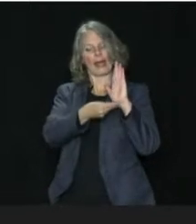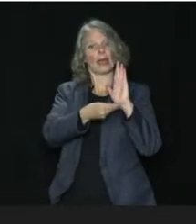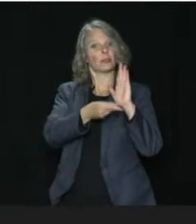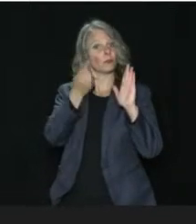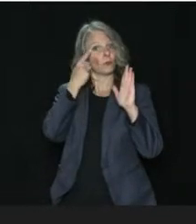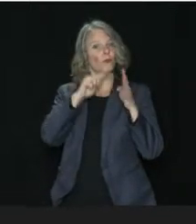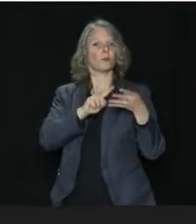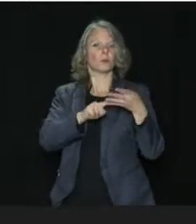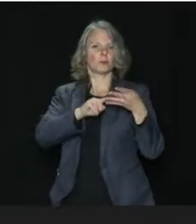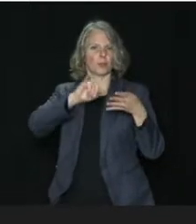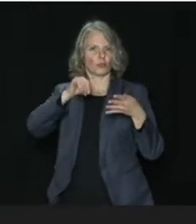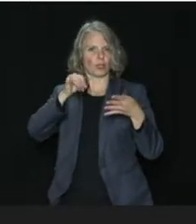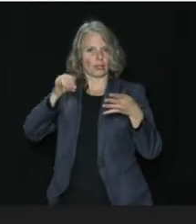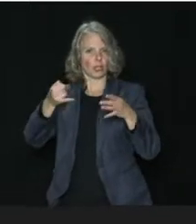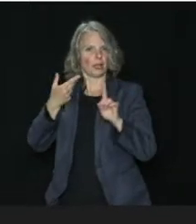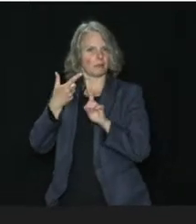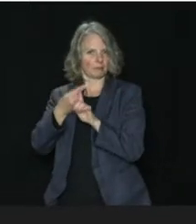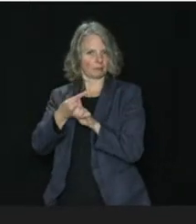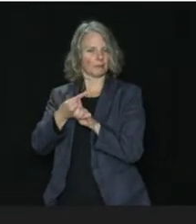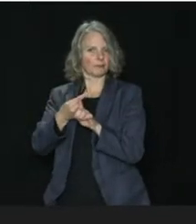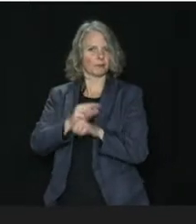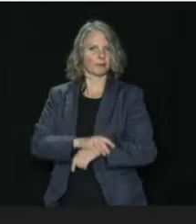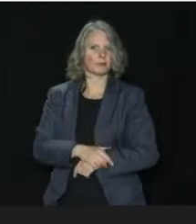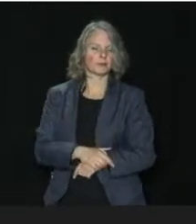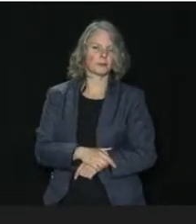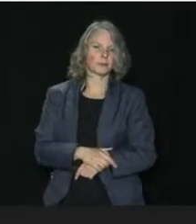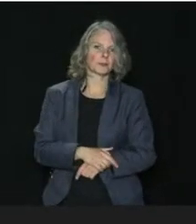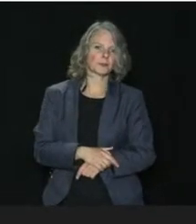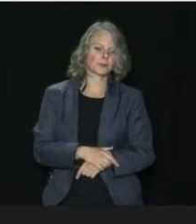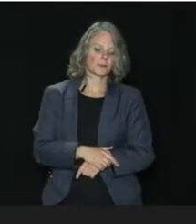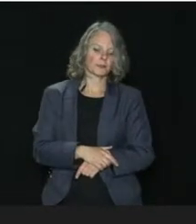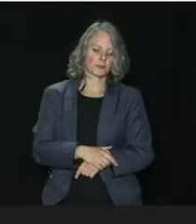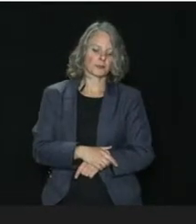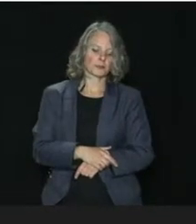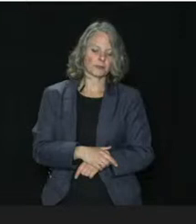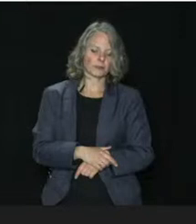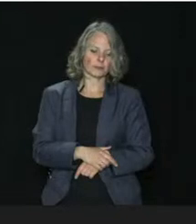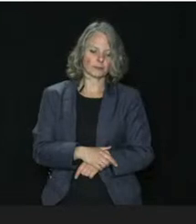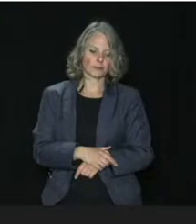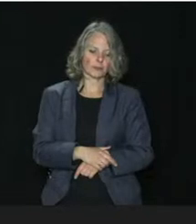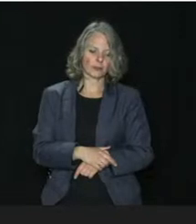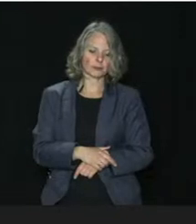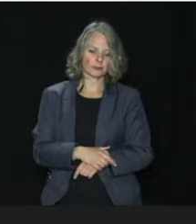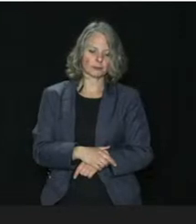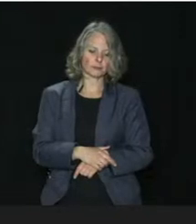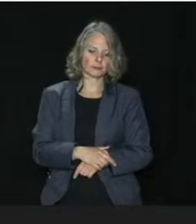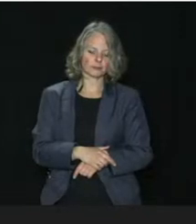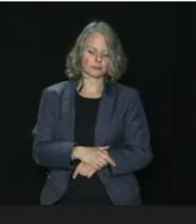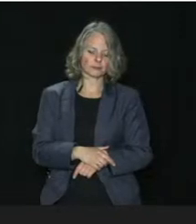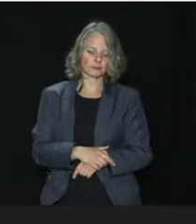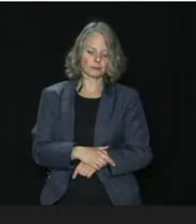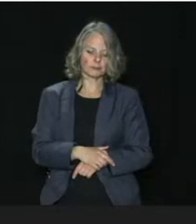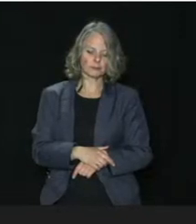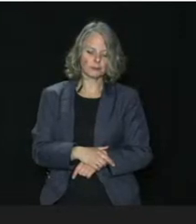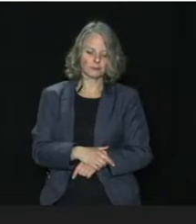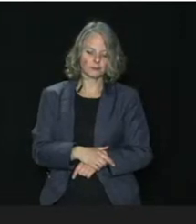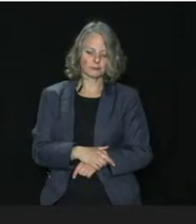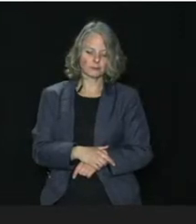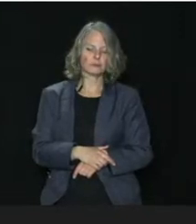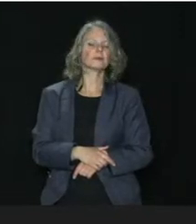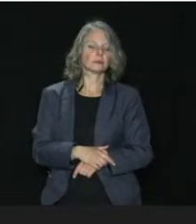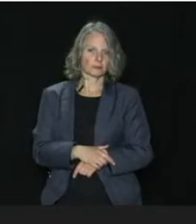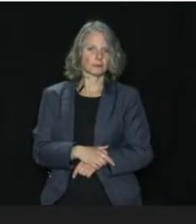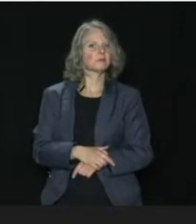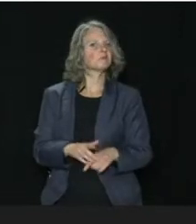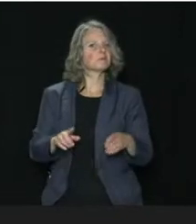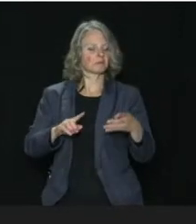COVID-19 vaccines to include advice on the use of the Janssen COVID-19 vaccine. As with